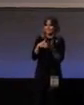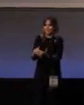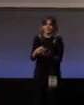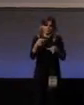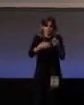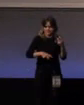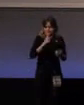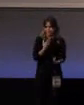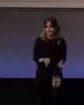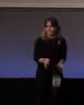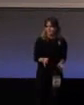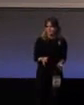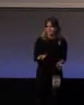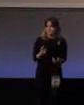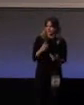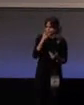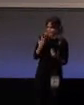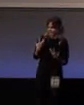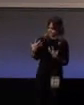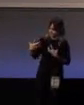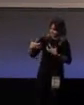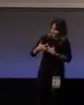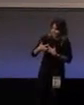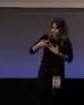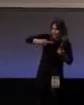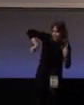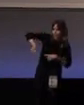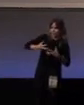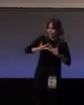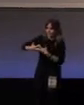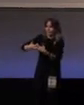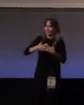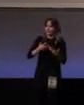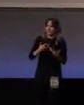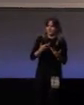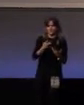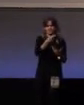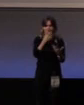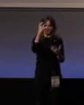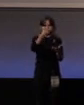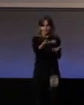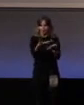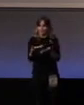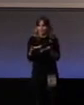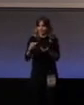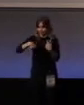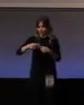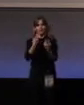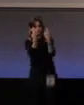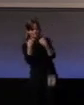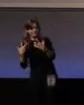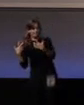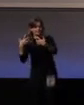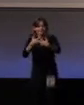case alongside the education of de politiek olie presentation models offert en zo bunger css